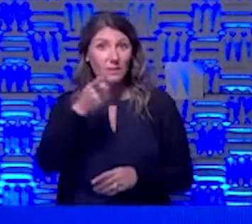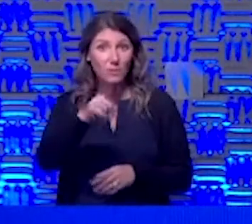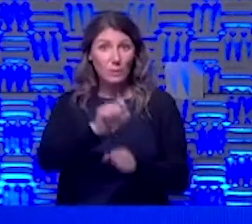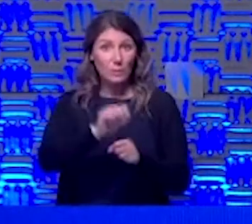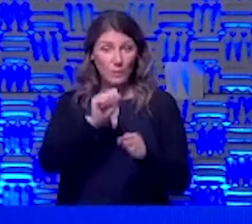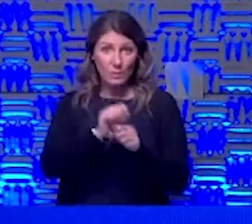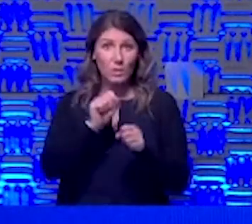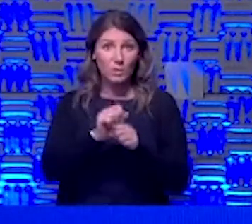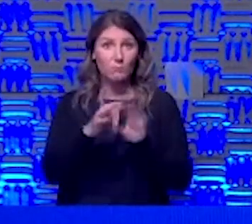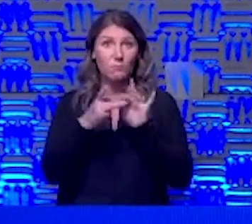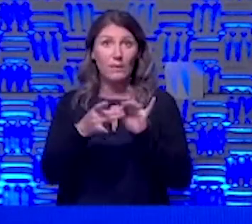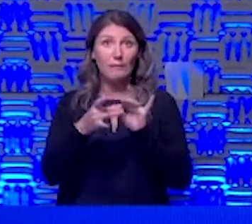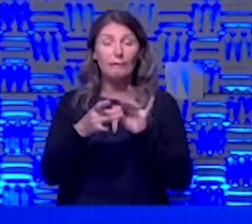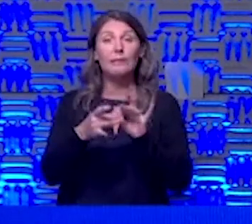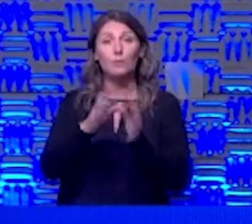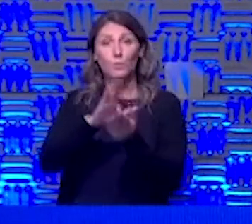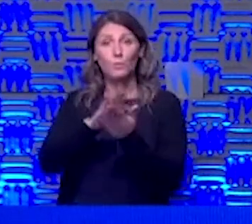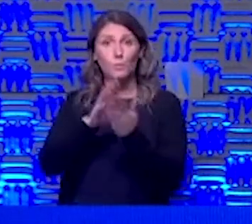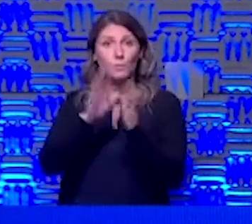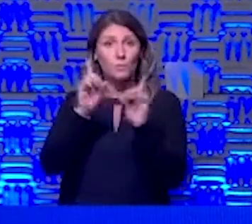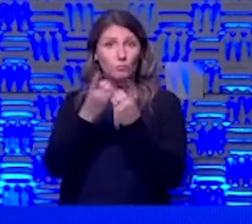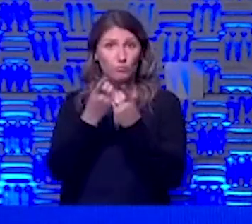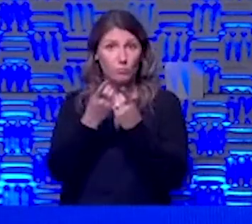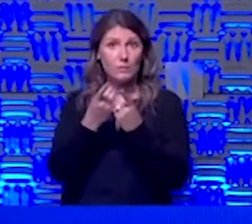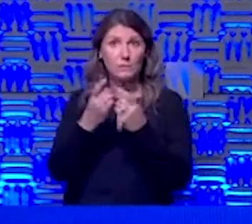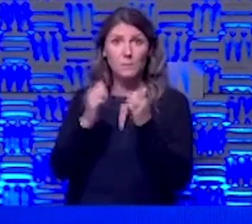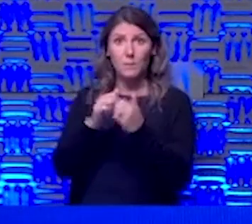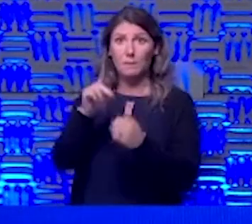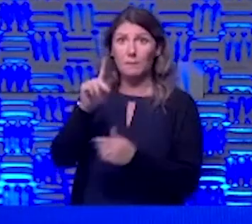school districts on the Kansas City side.